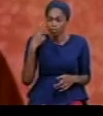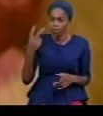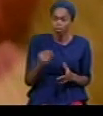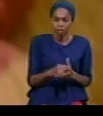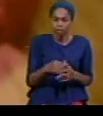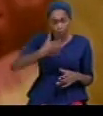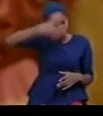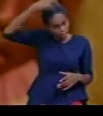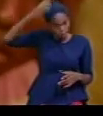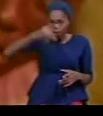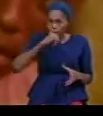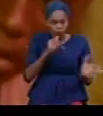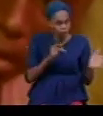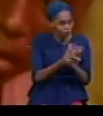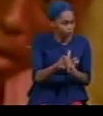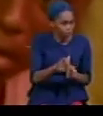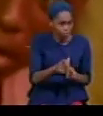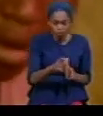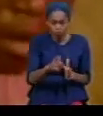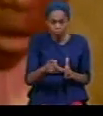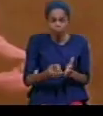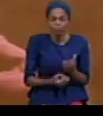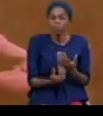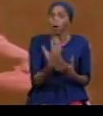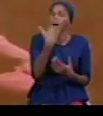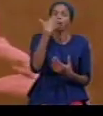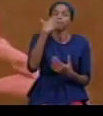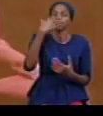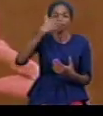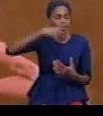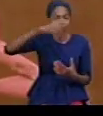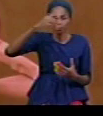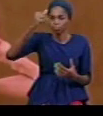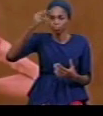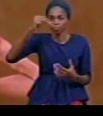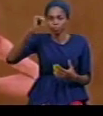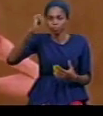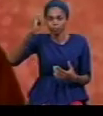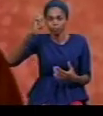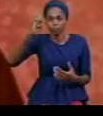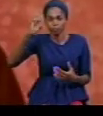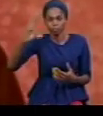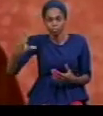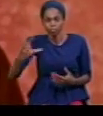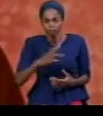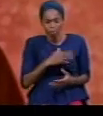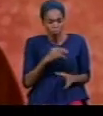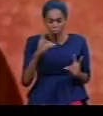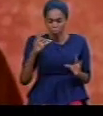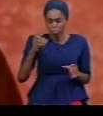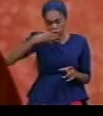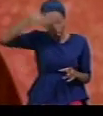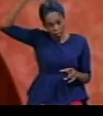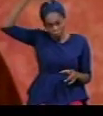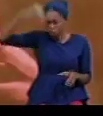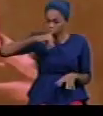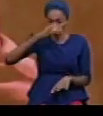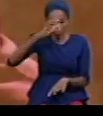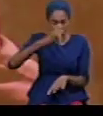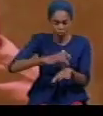him, they released him, and not a single scratch was found on him.